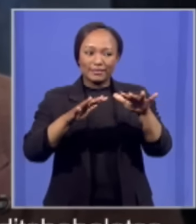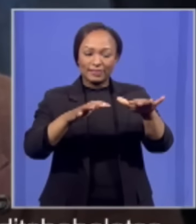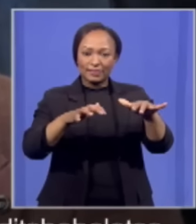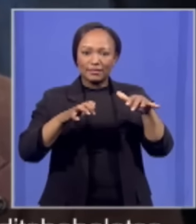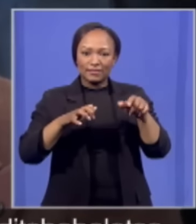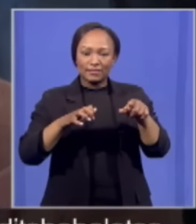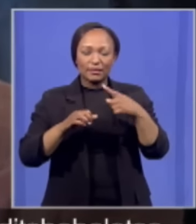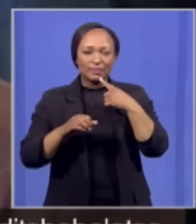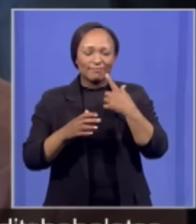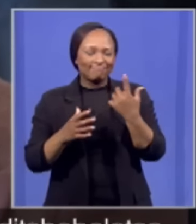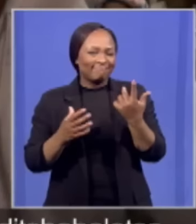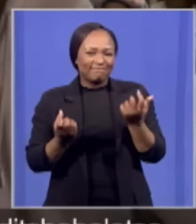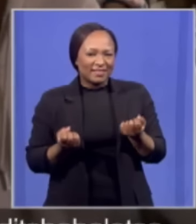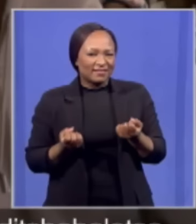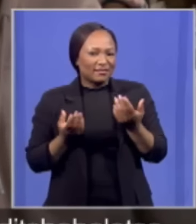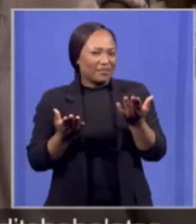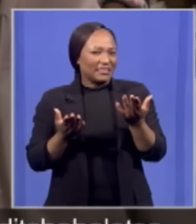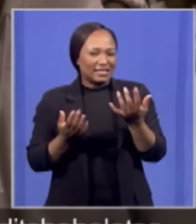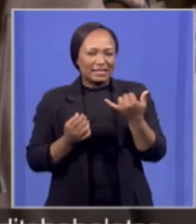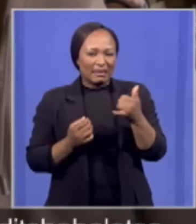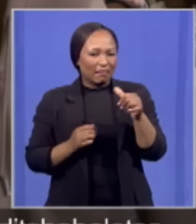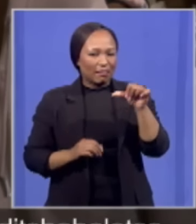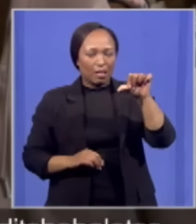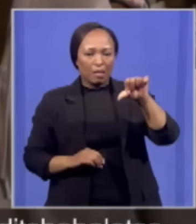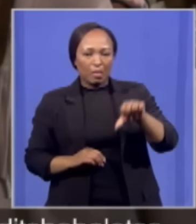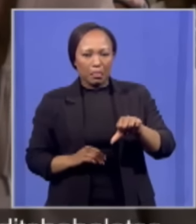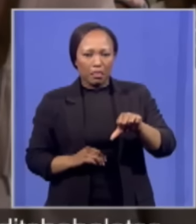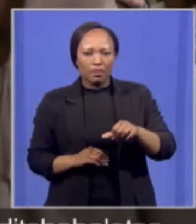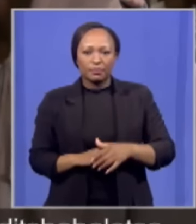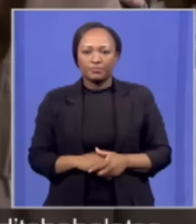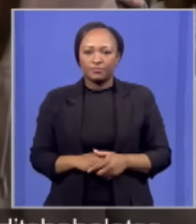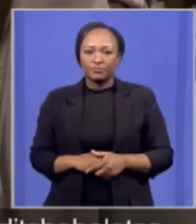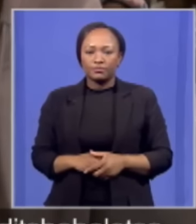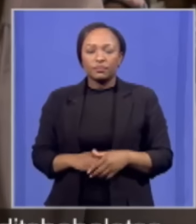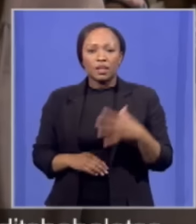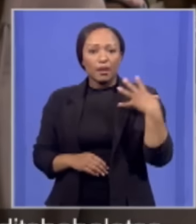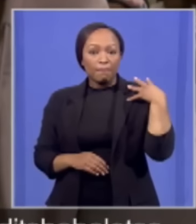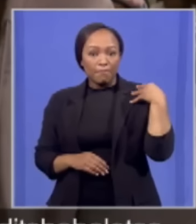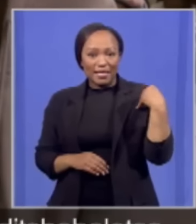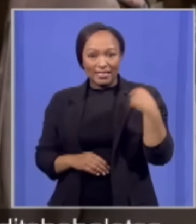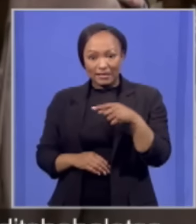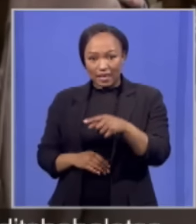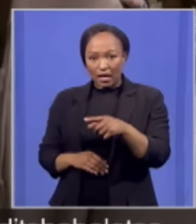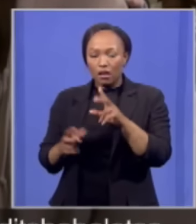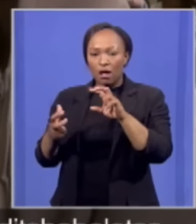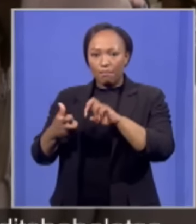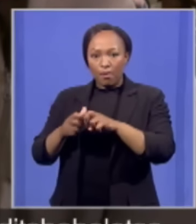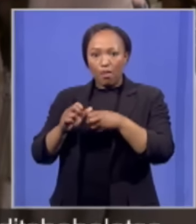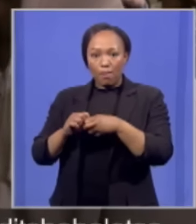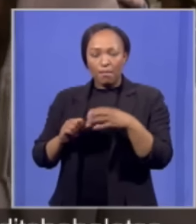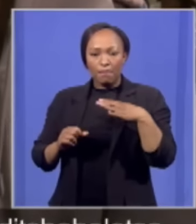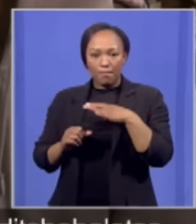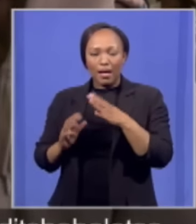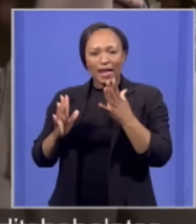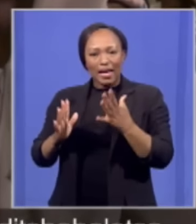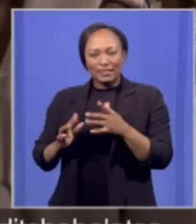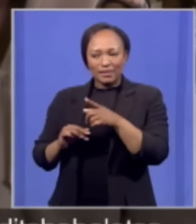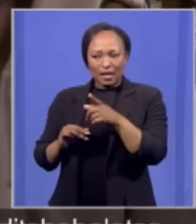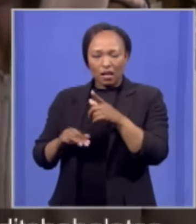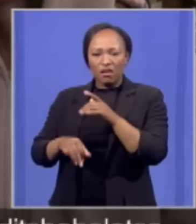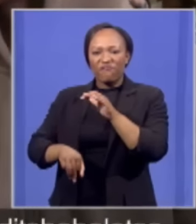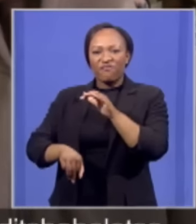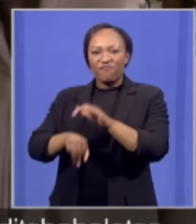ditirelo e santse e le bokoa. Minister, we have a problem of councillors. They tend to become friends with certain individuals as